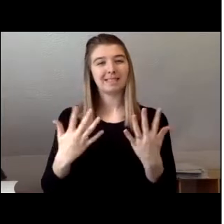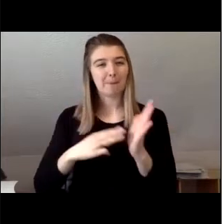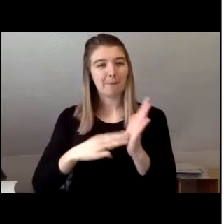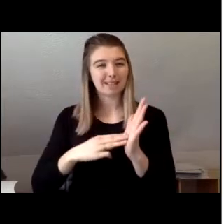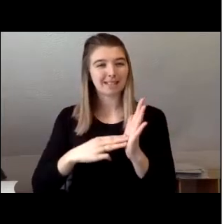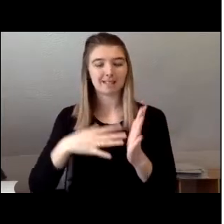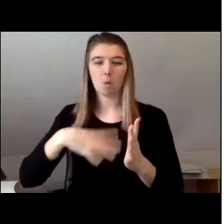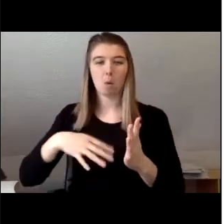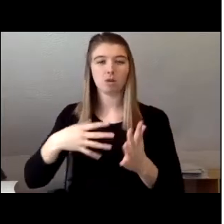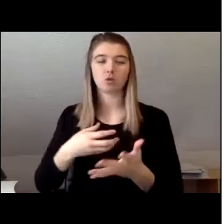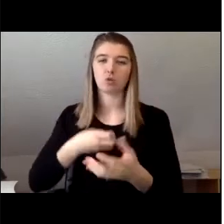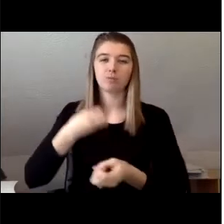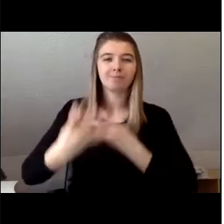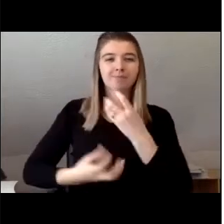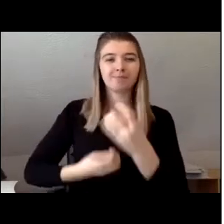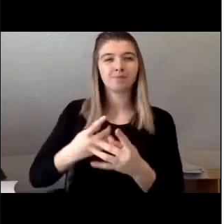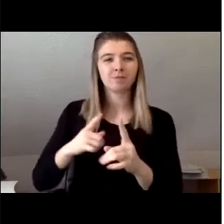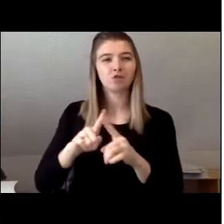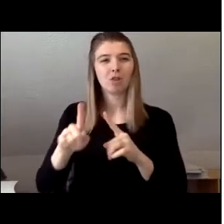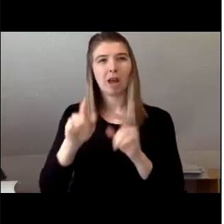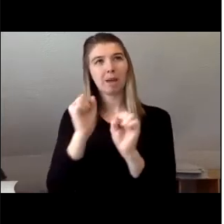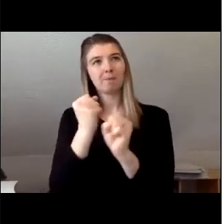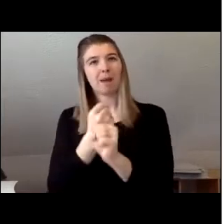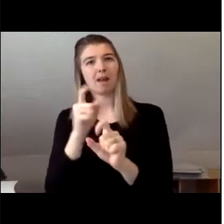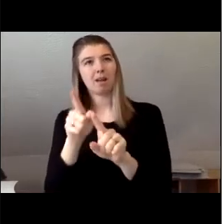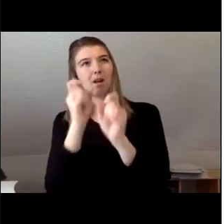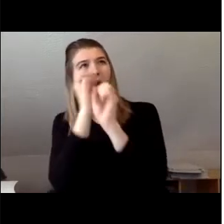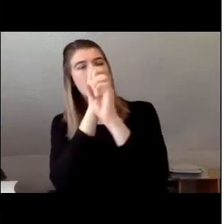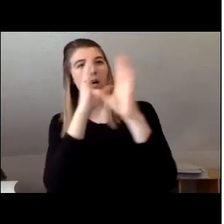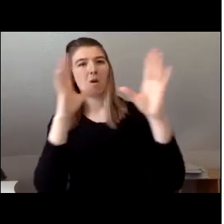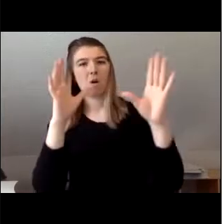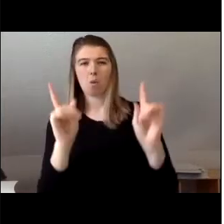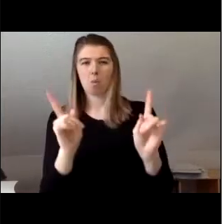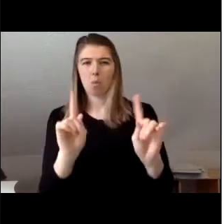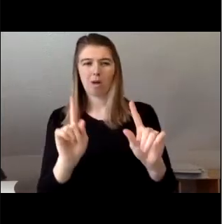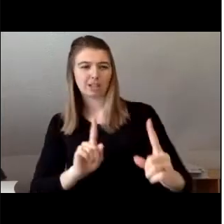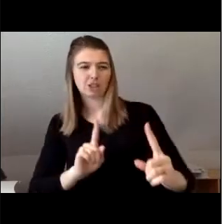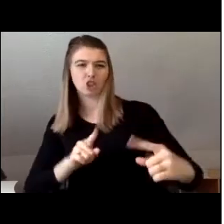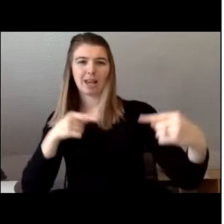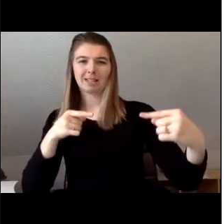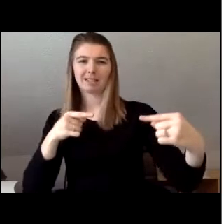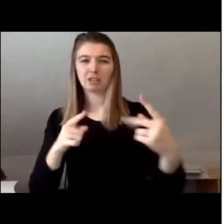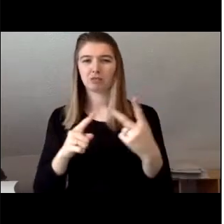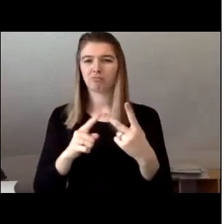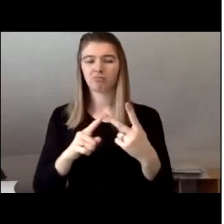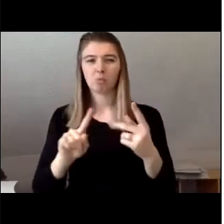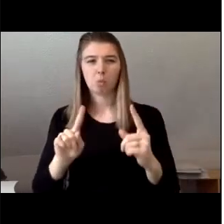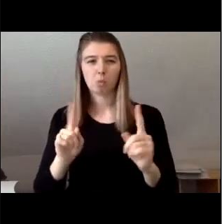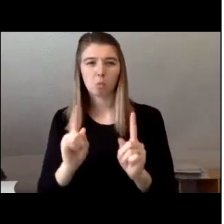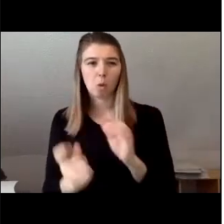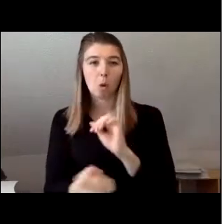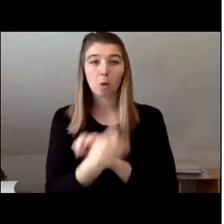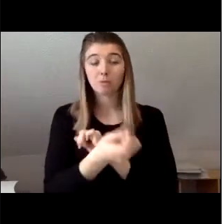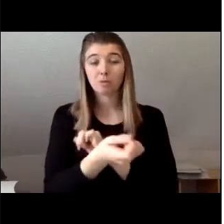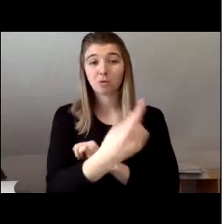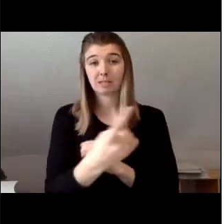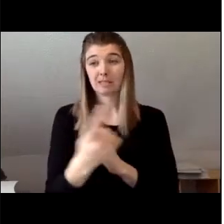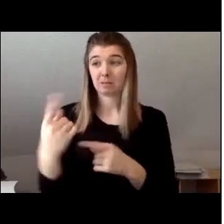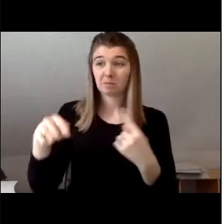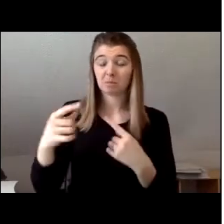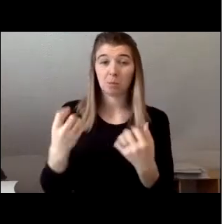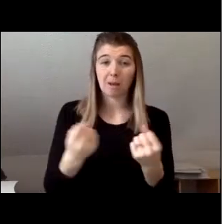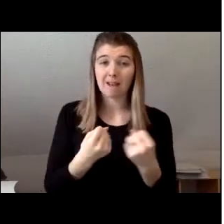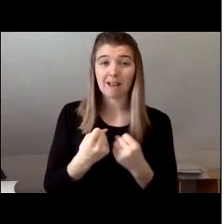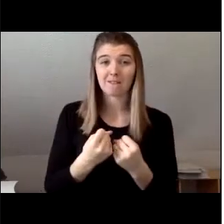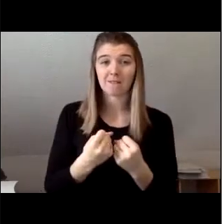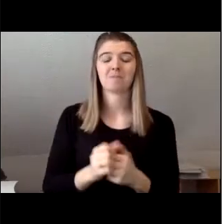sense of both the challenge and the opportunity that faces us. I think international collaboration is the most